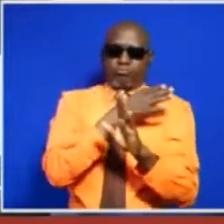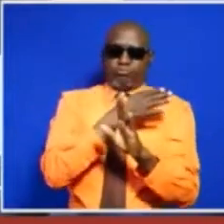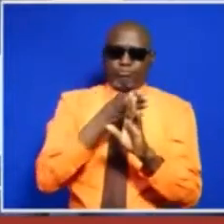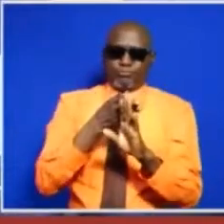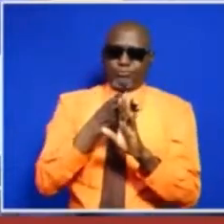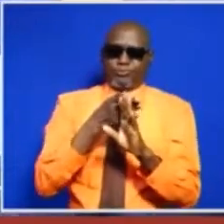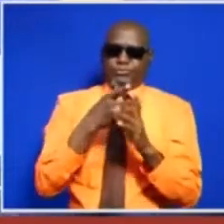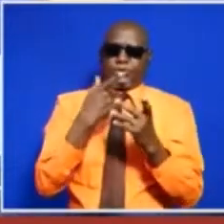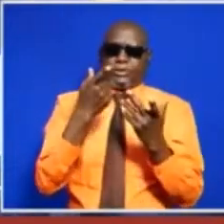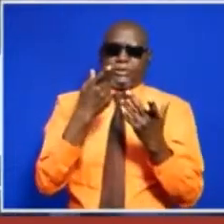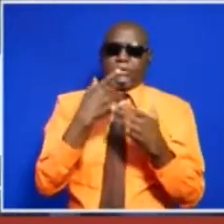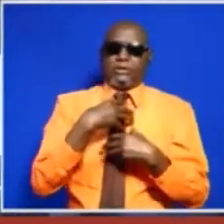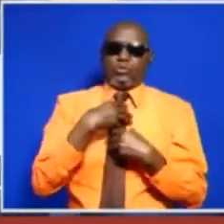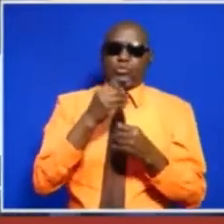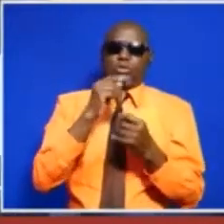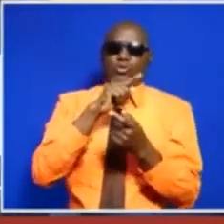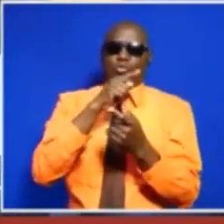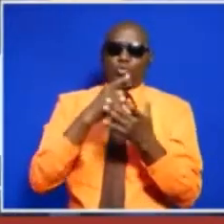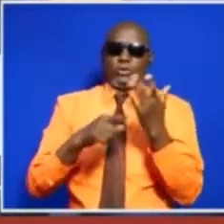particular interest is that